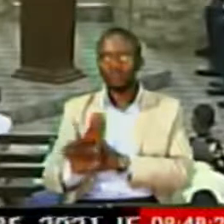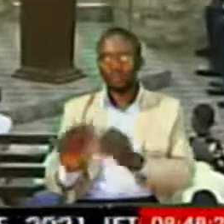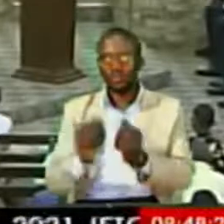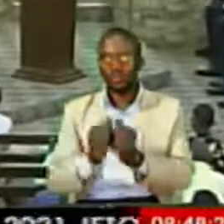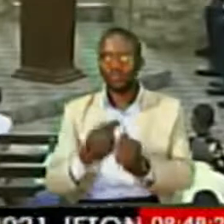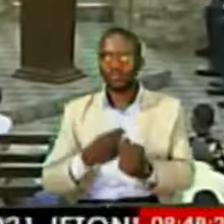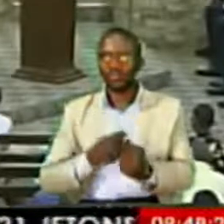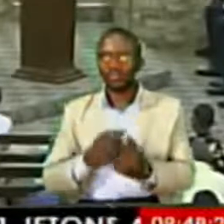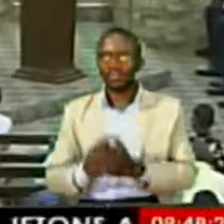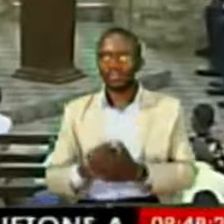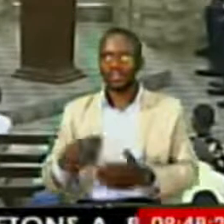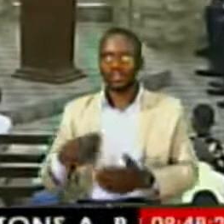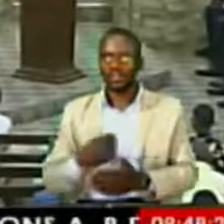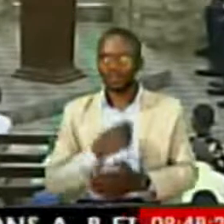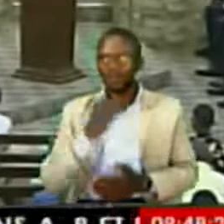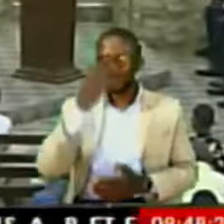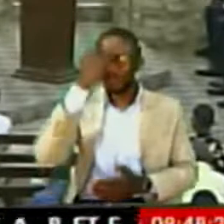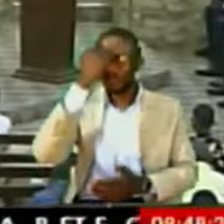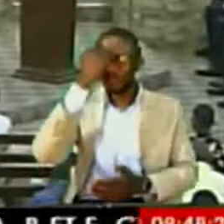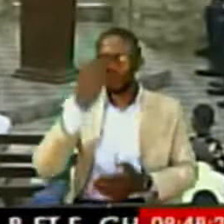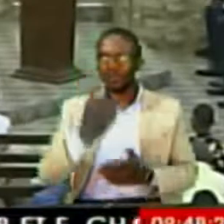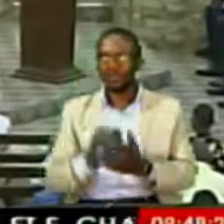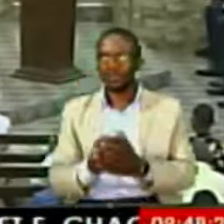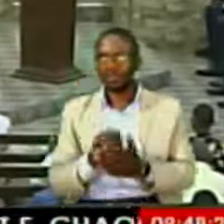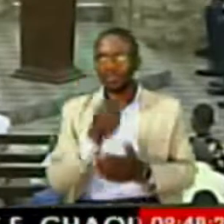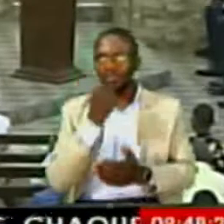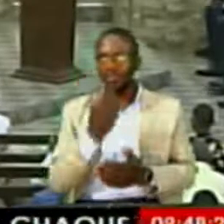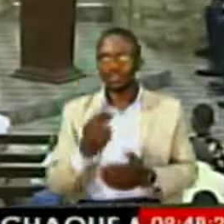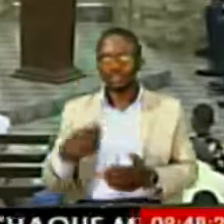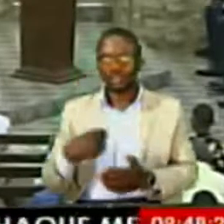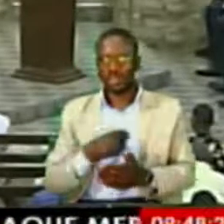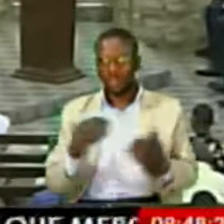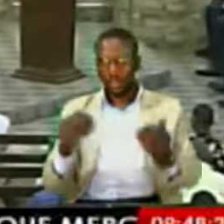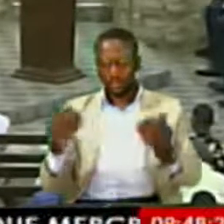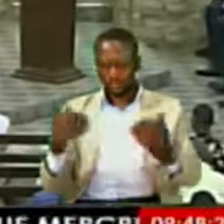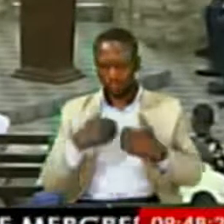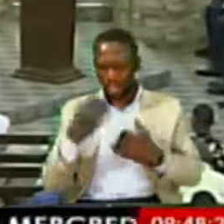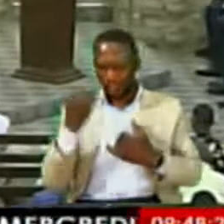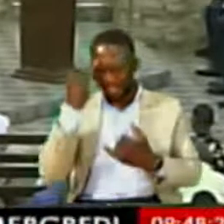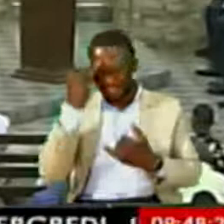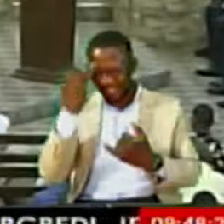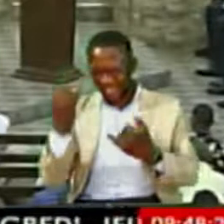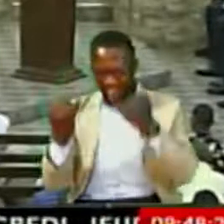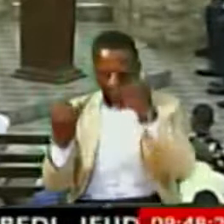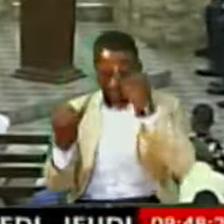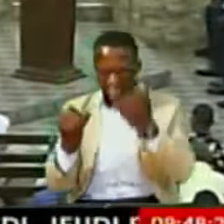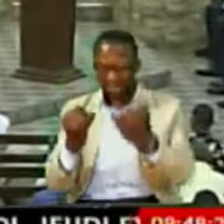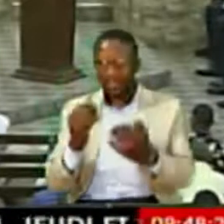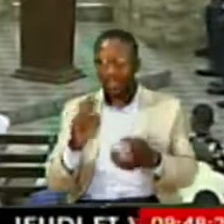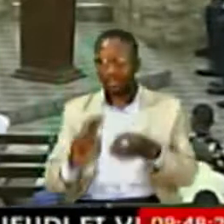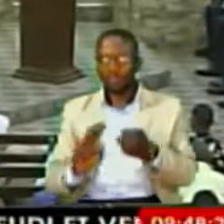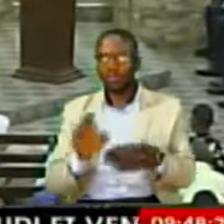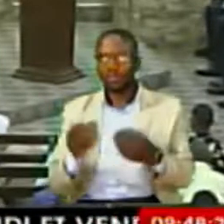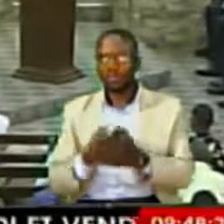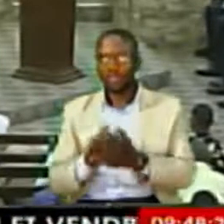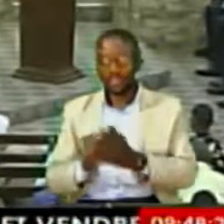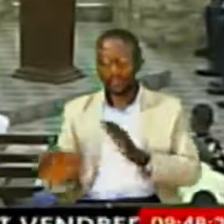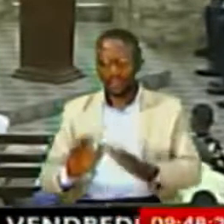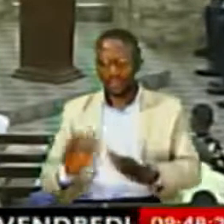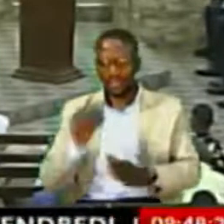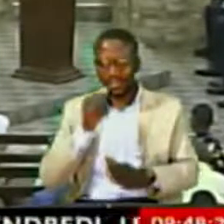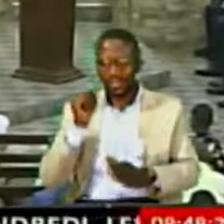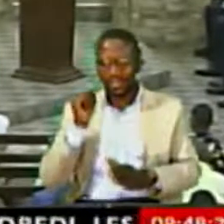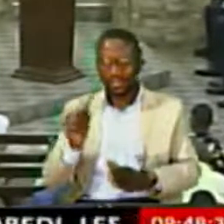nous connaissons, nous avons l'idée de ce qui s'est passé hier. We know what happened yesterday. Et ce qui se